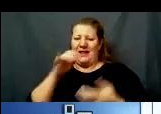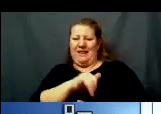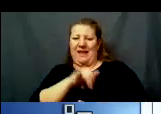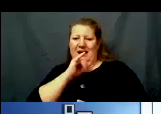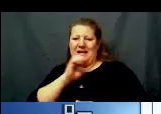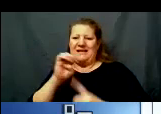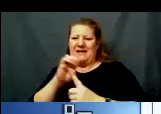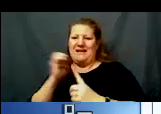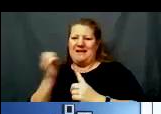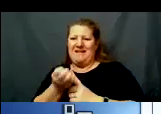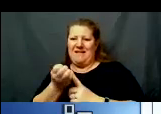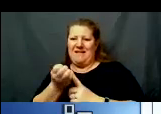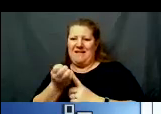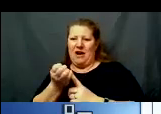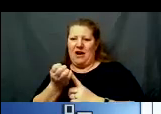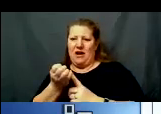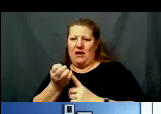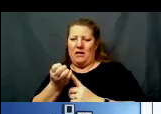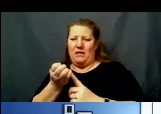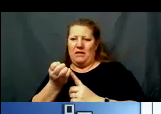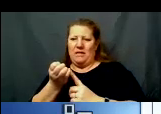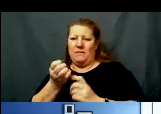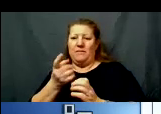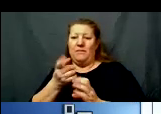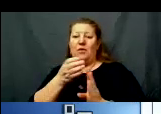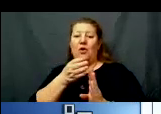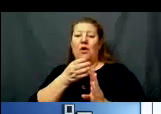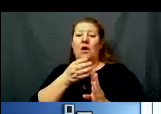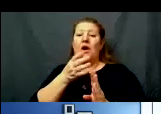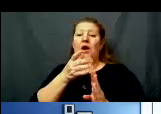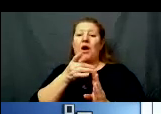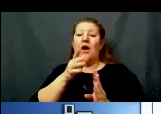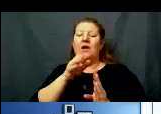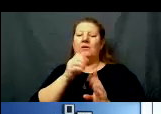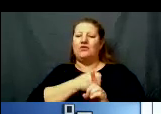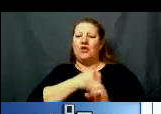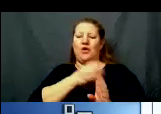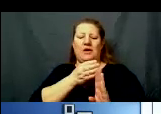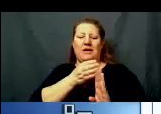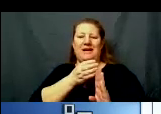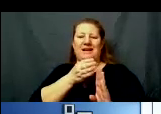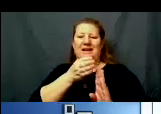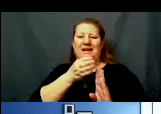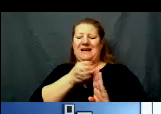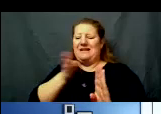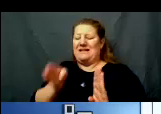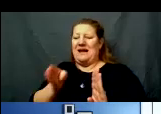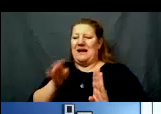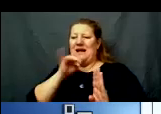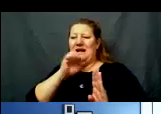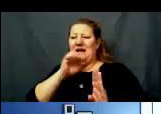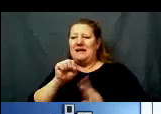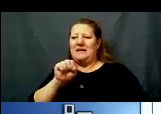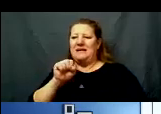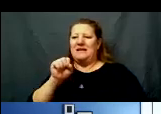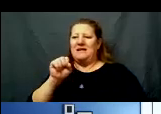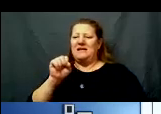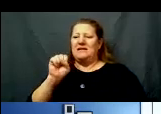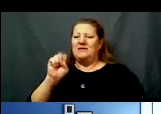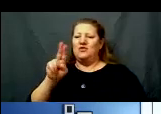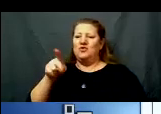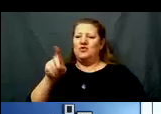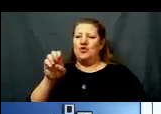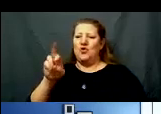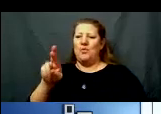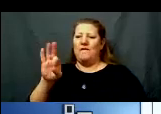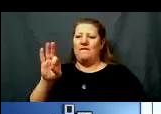well, right smack dab next to this is a federally designated toxic Superfund site. This is a trend that we are seeing